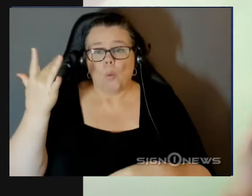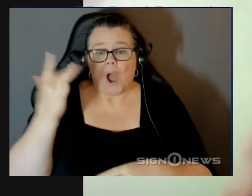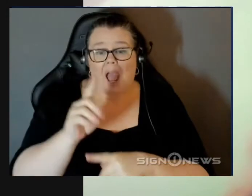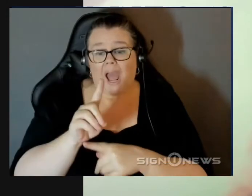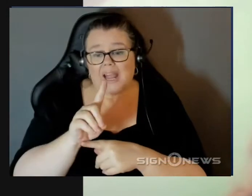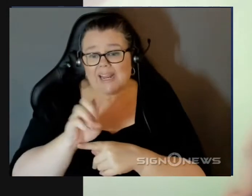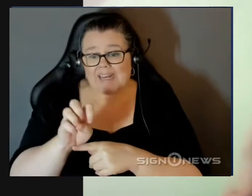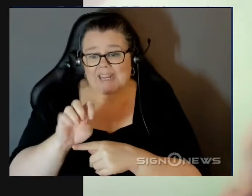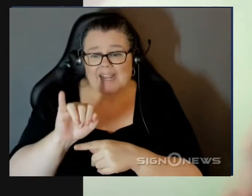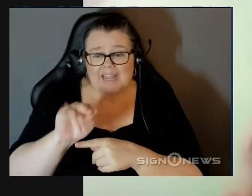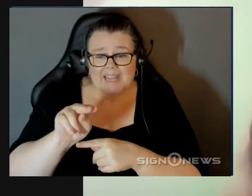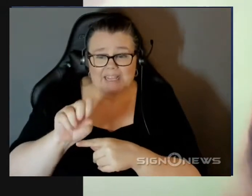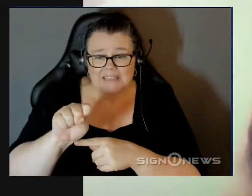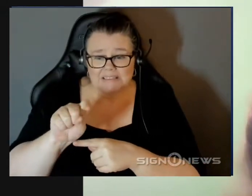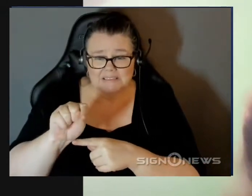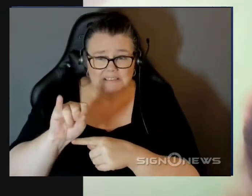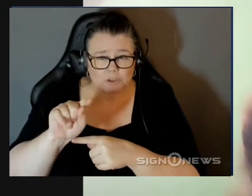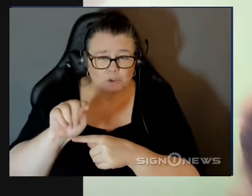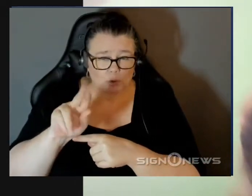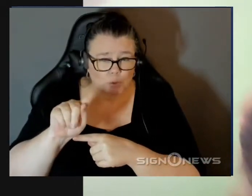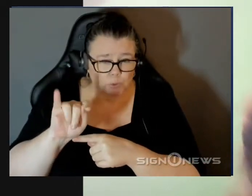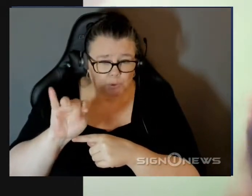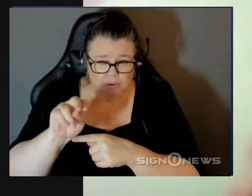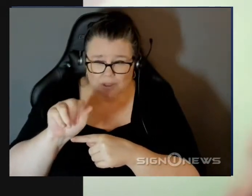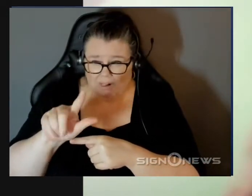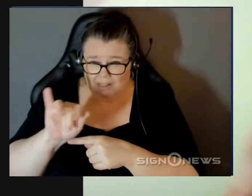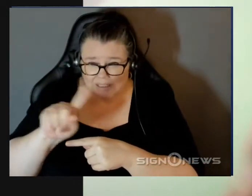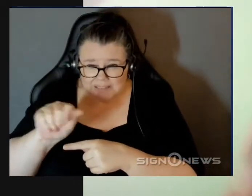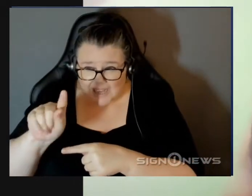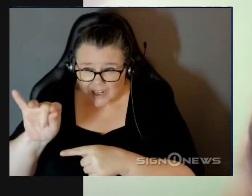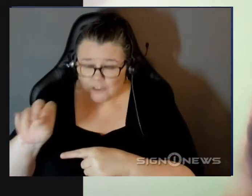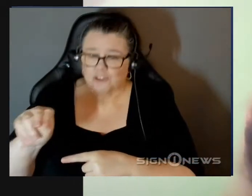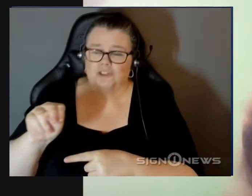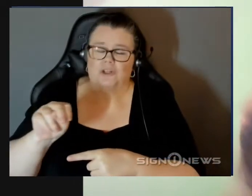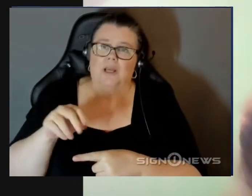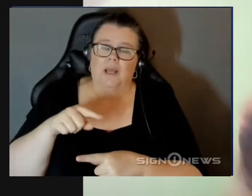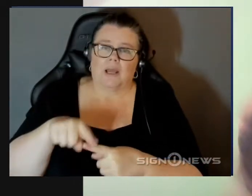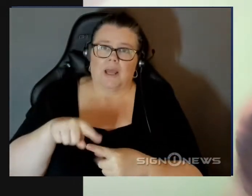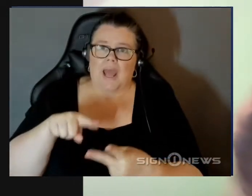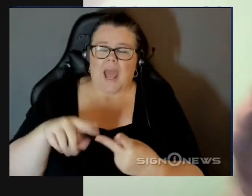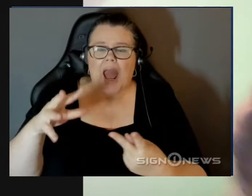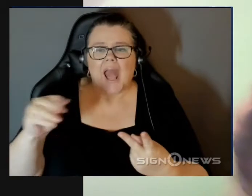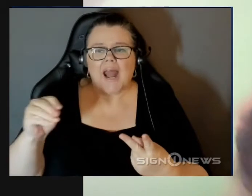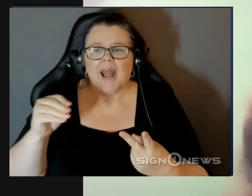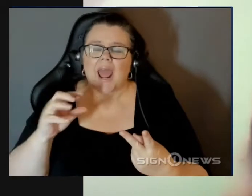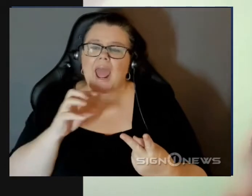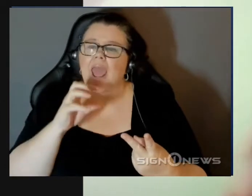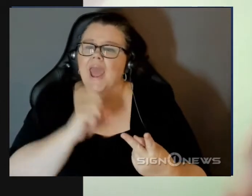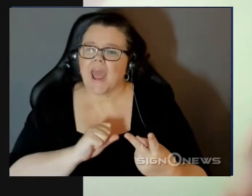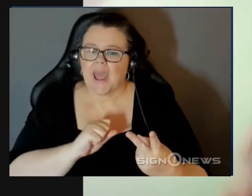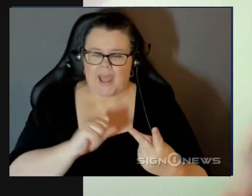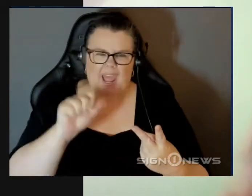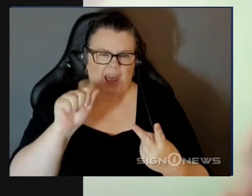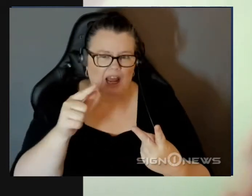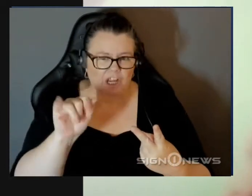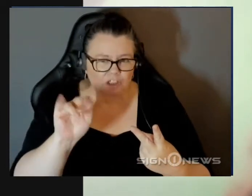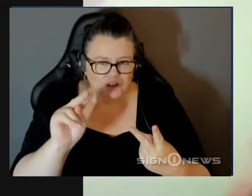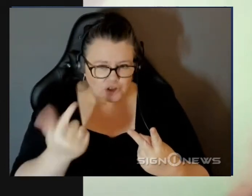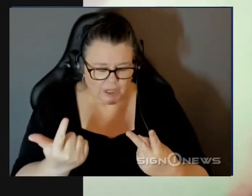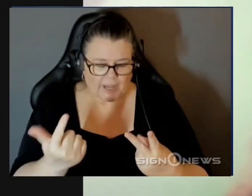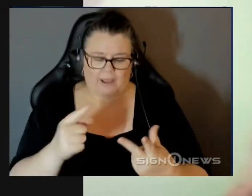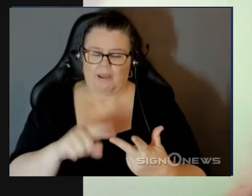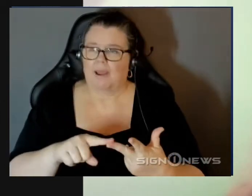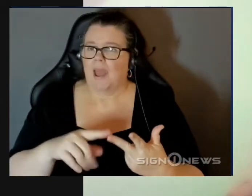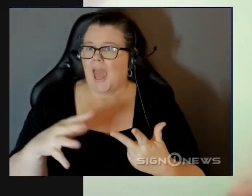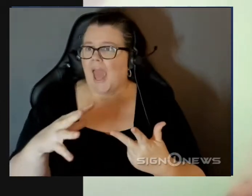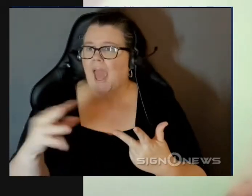linked to aging populations and the way in which people are supported, and a reliance on what has always been known,